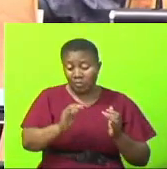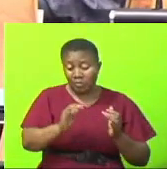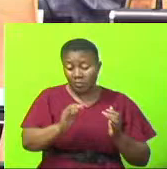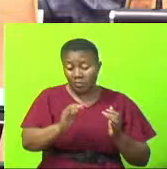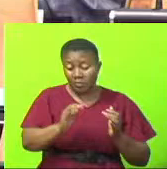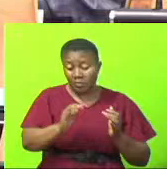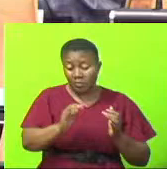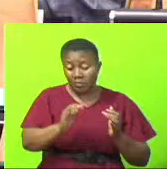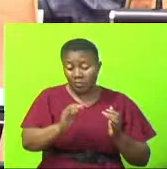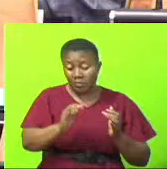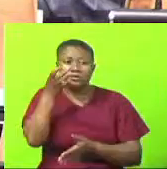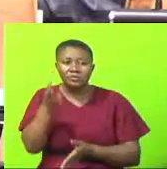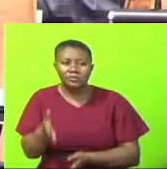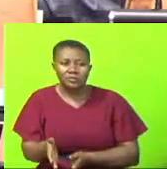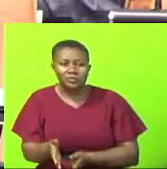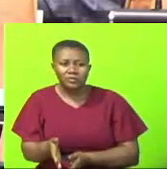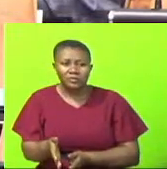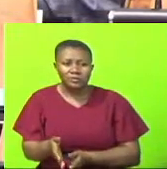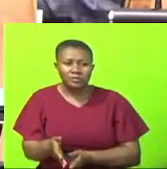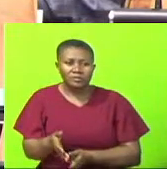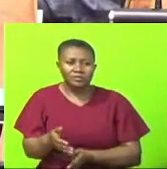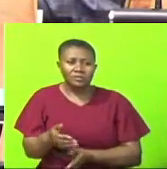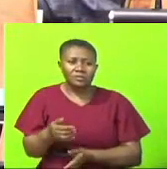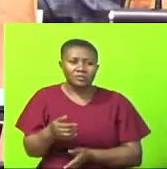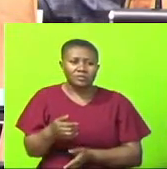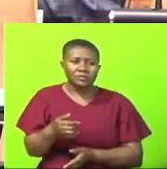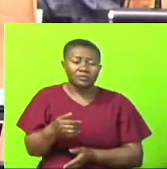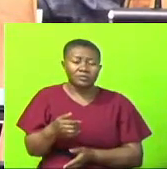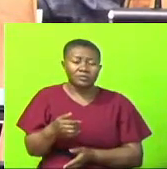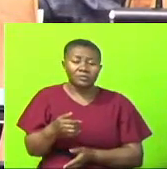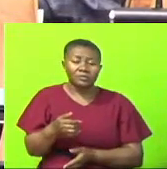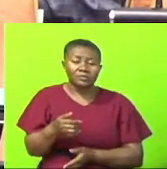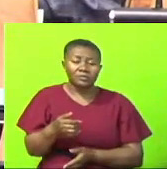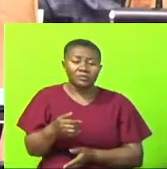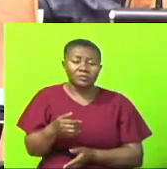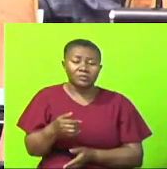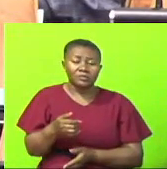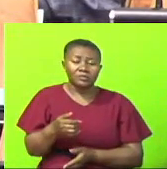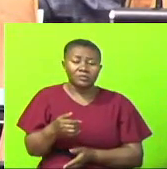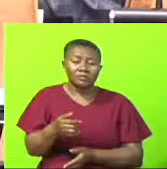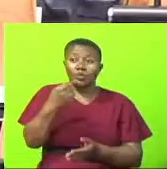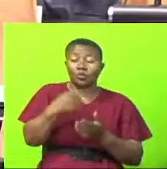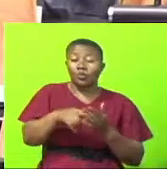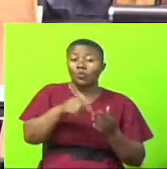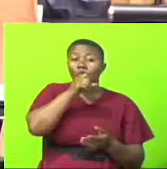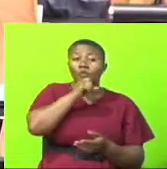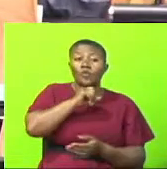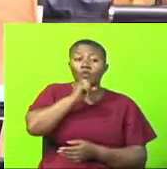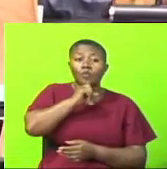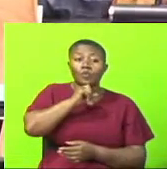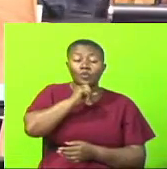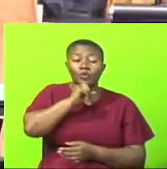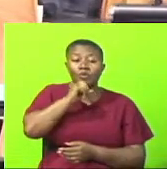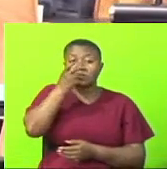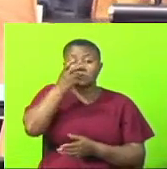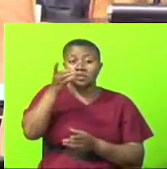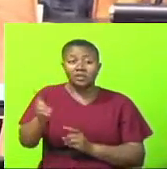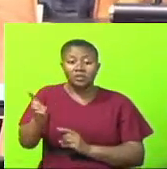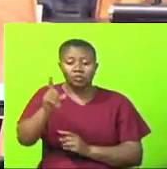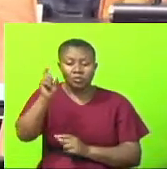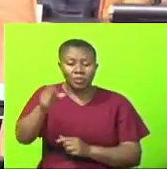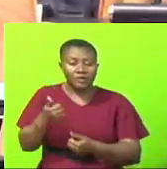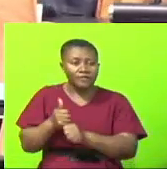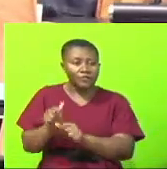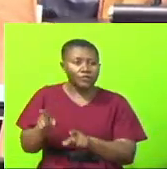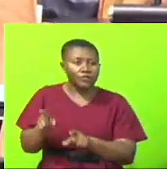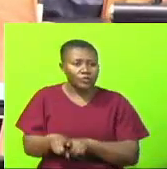here in 2020, but I've listened to it. The ruling that Professor Makwe gave was very lucid and sound. And I get surprised